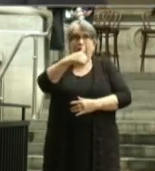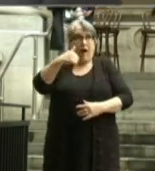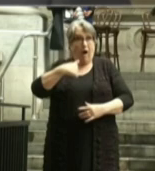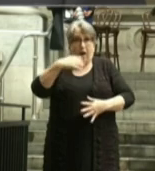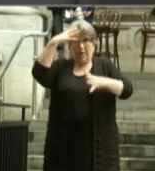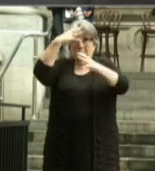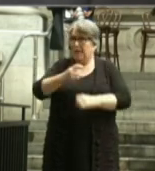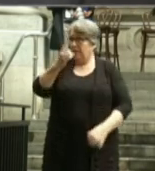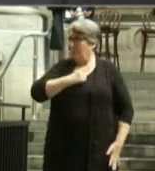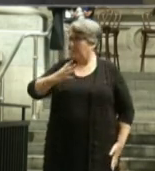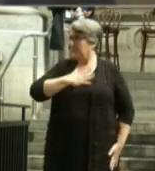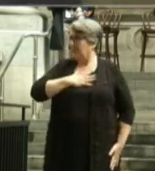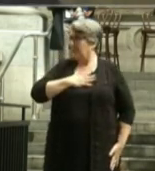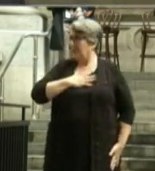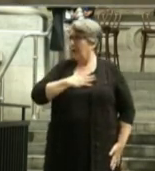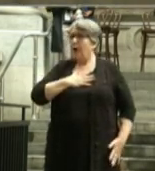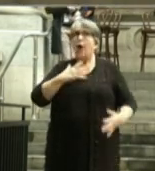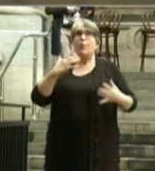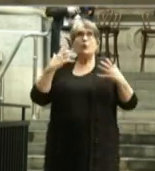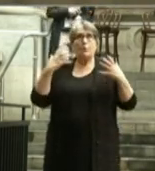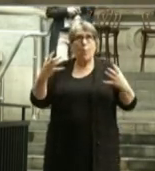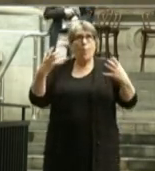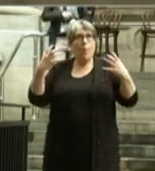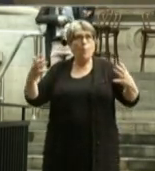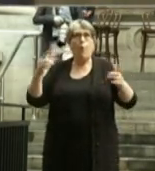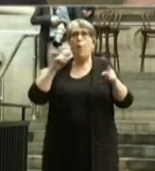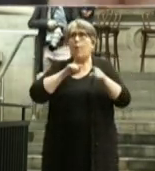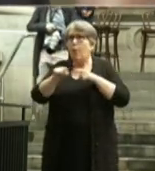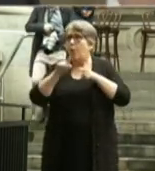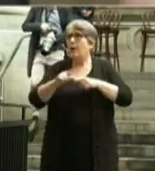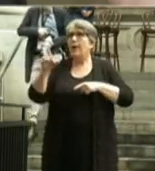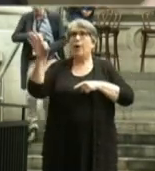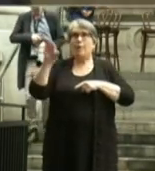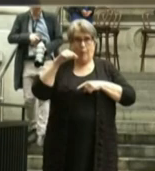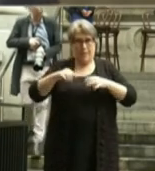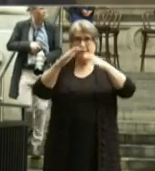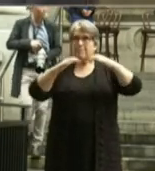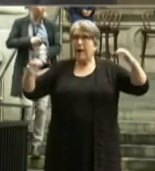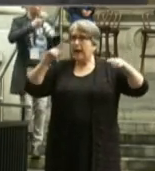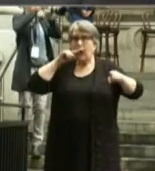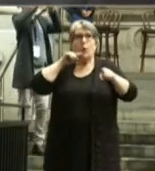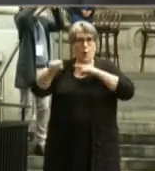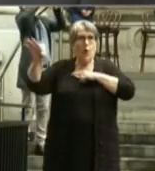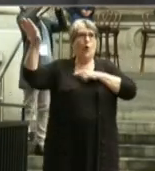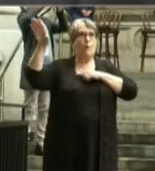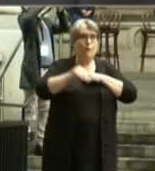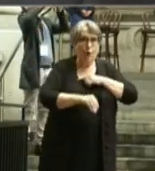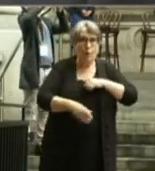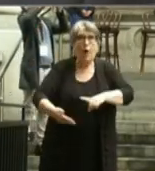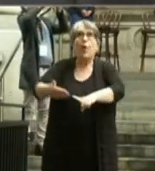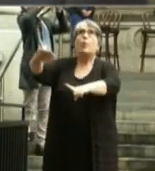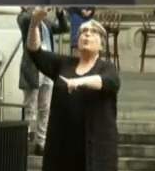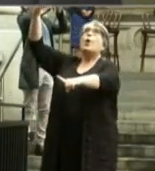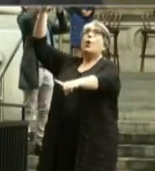I firmly believe that there are more than a few things that this Parliament can learn from the